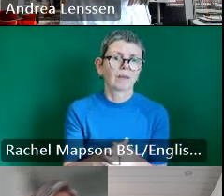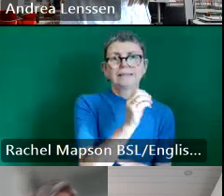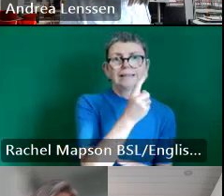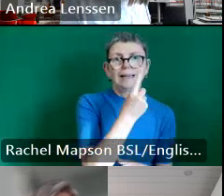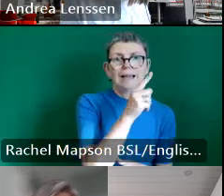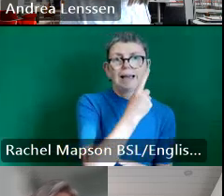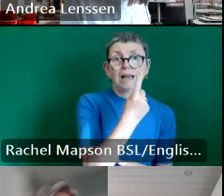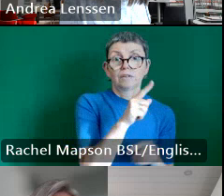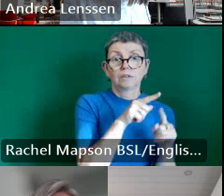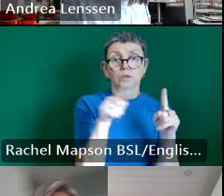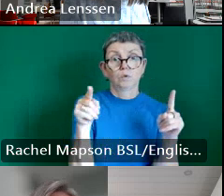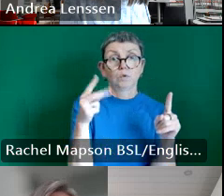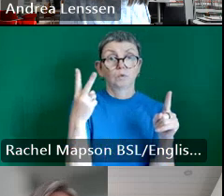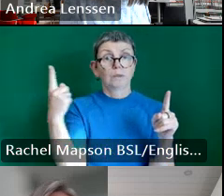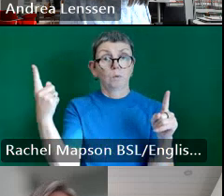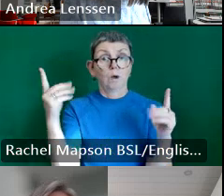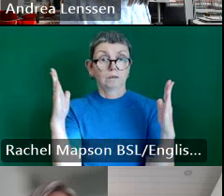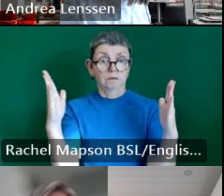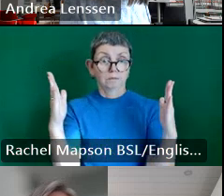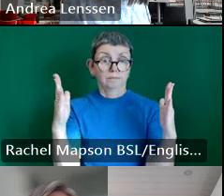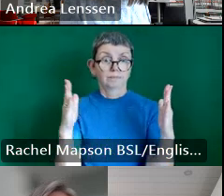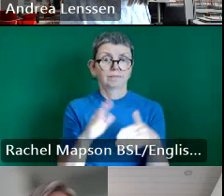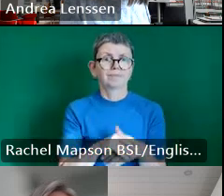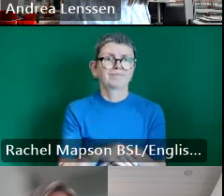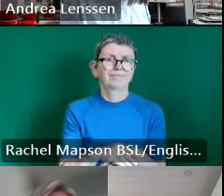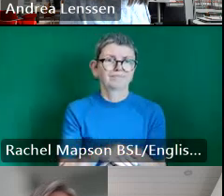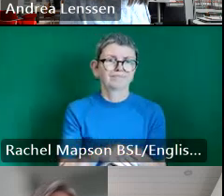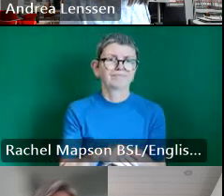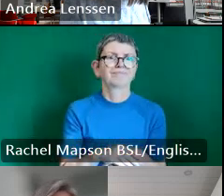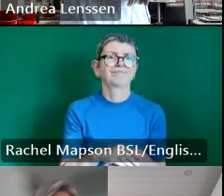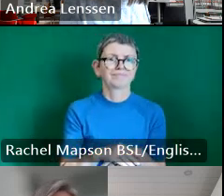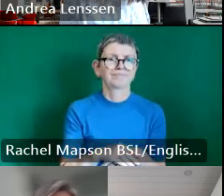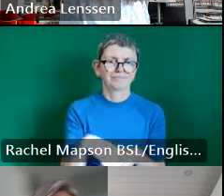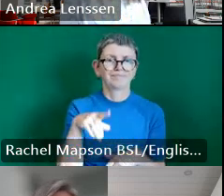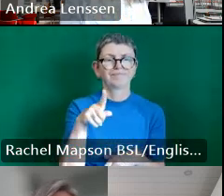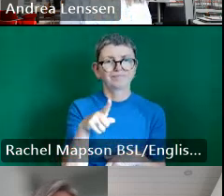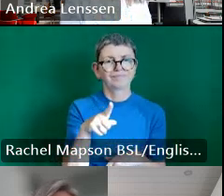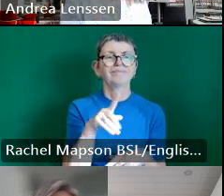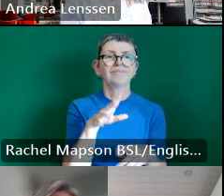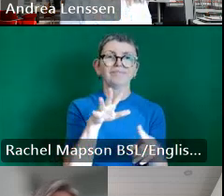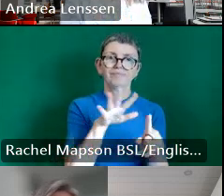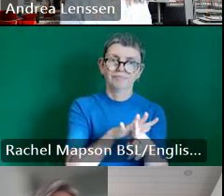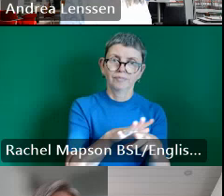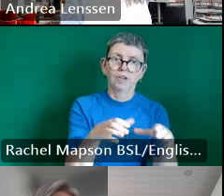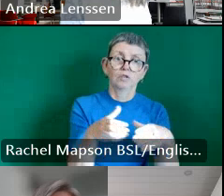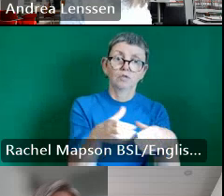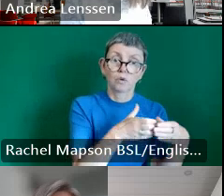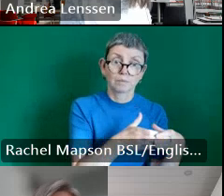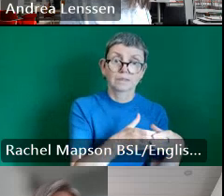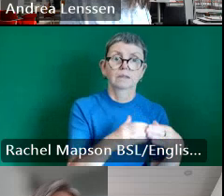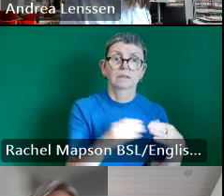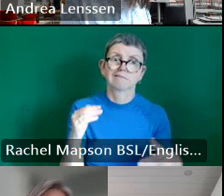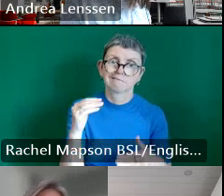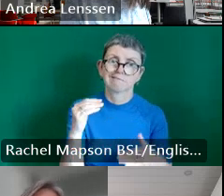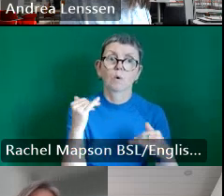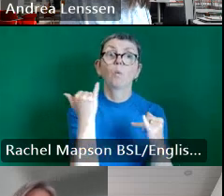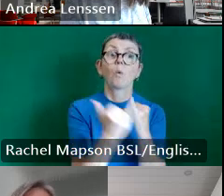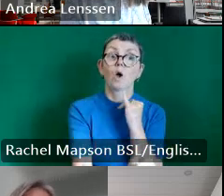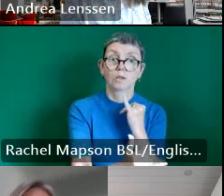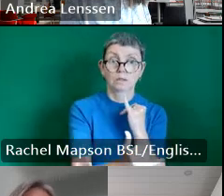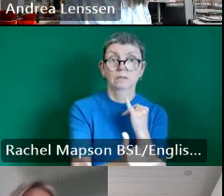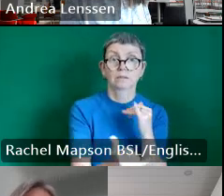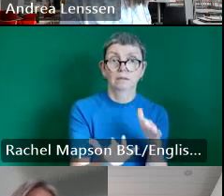2021, consistently, minority ethnic groups had higher rates of unemployment than their white counterparts. The last